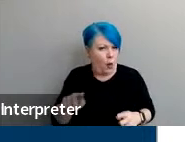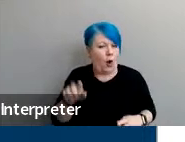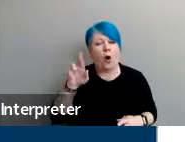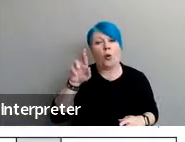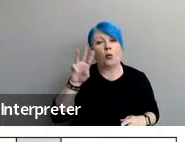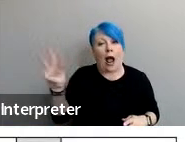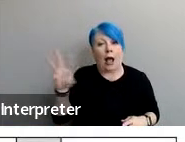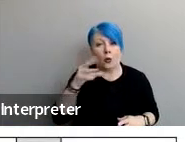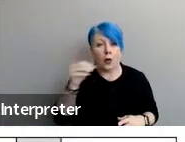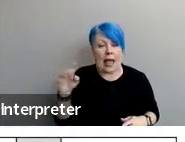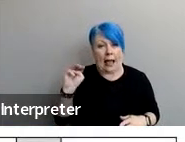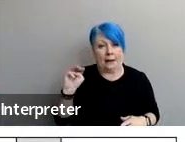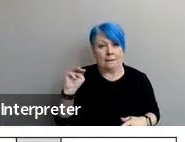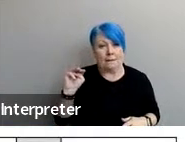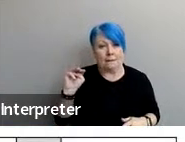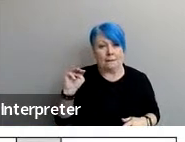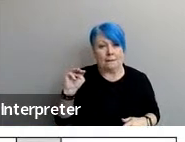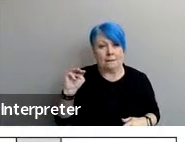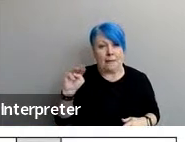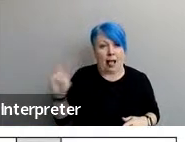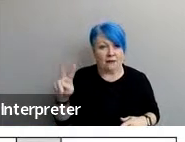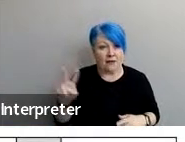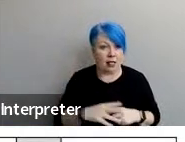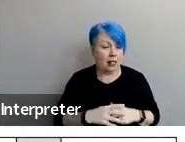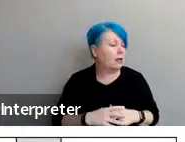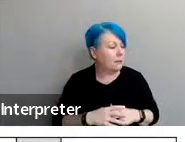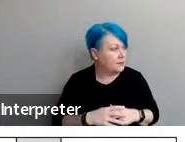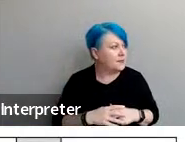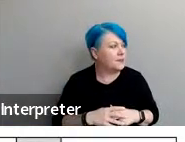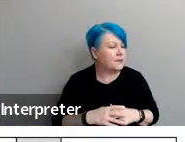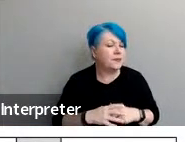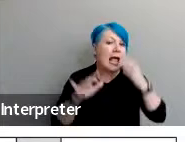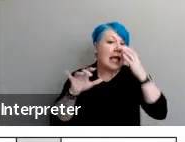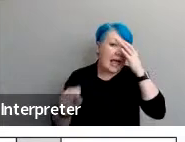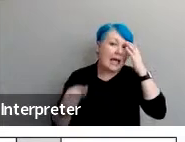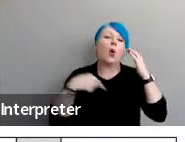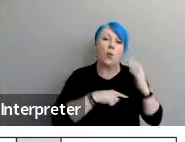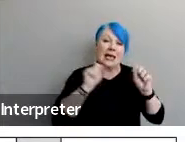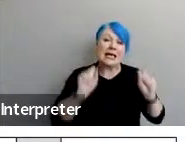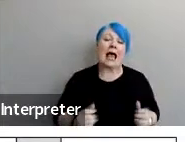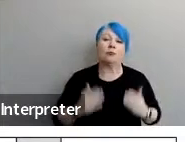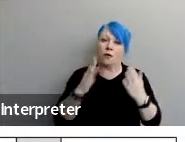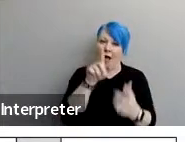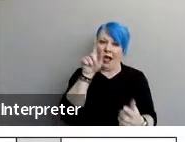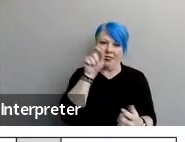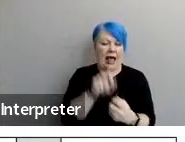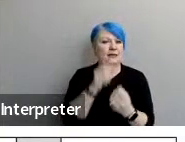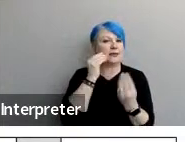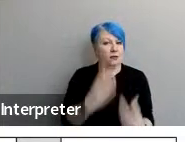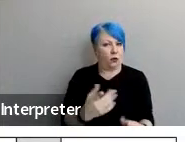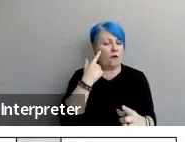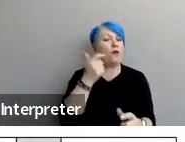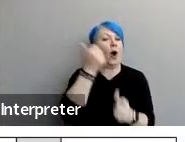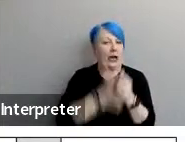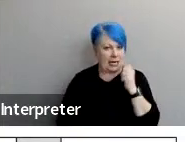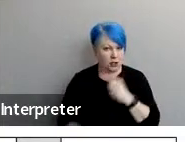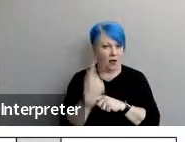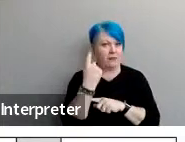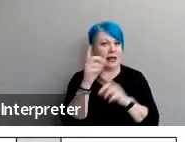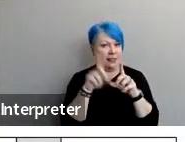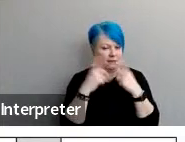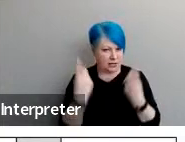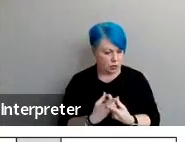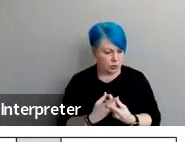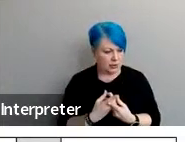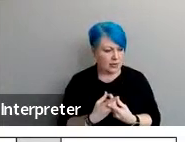taking place? Yeah, we can provide you that information for each of the districts. And then my other question was, Melville is the only school